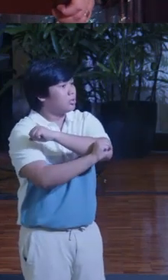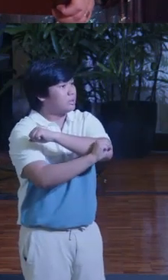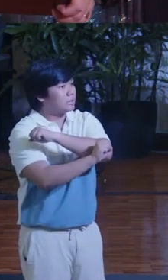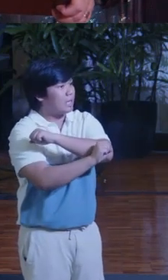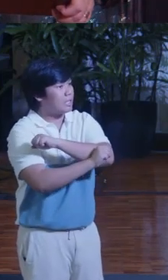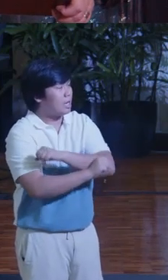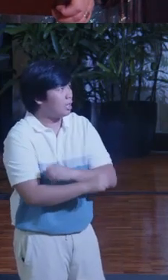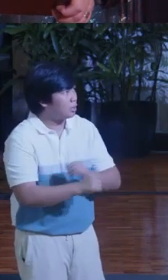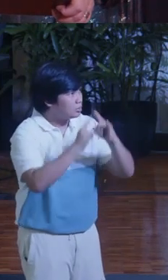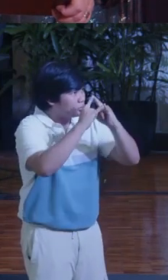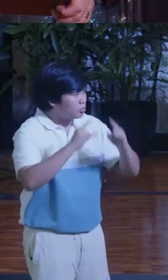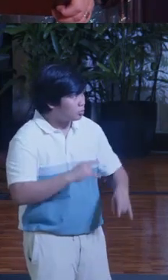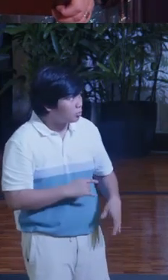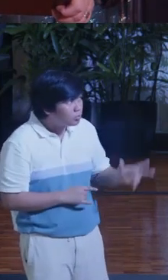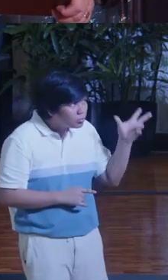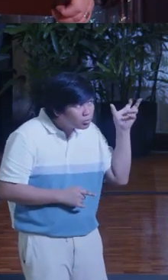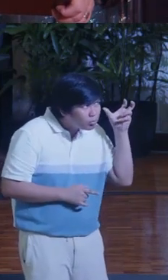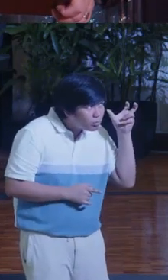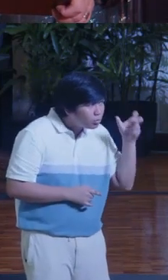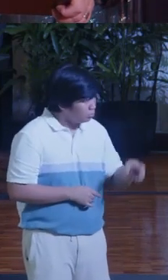mga kapatid.